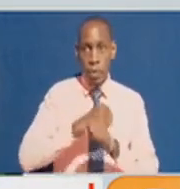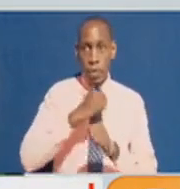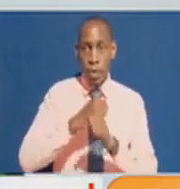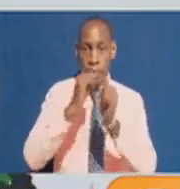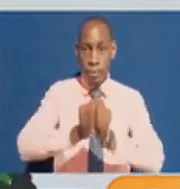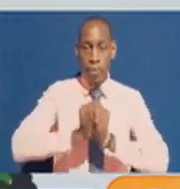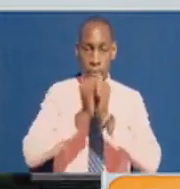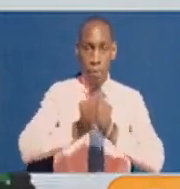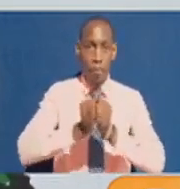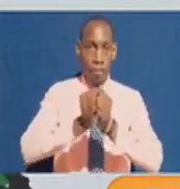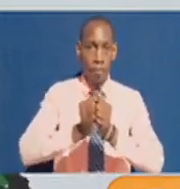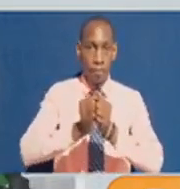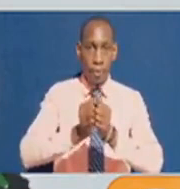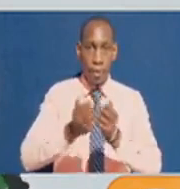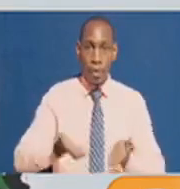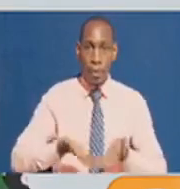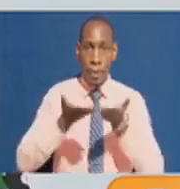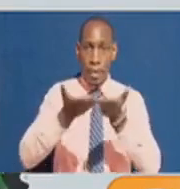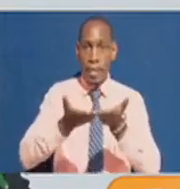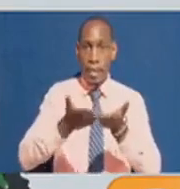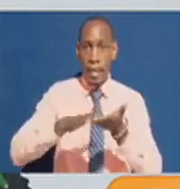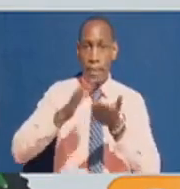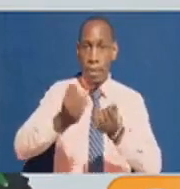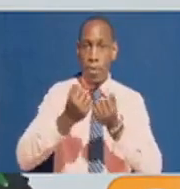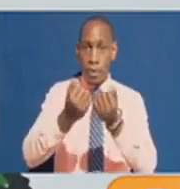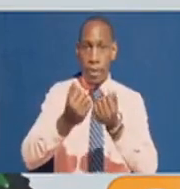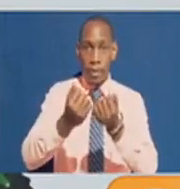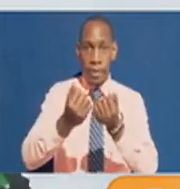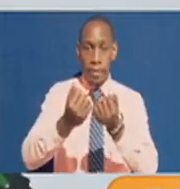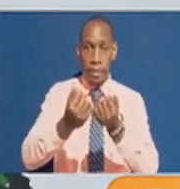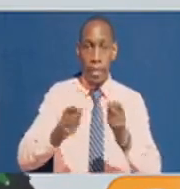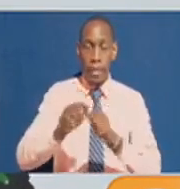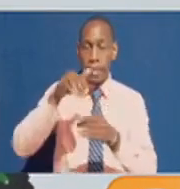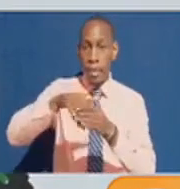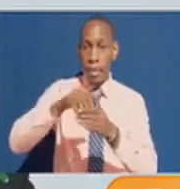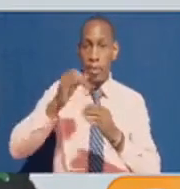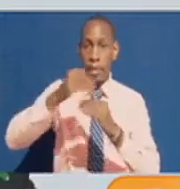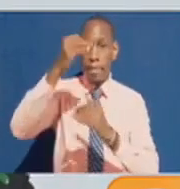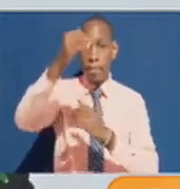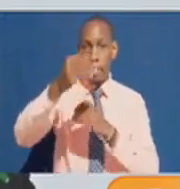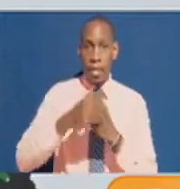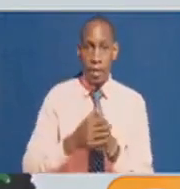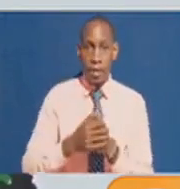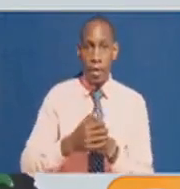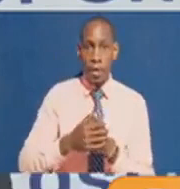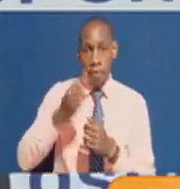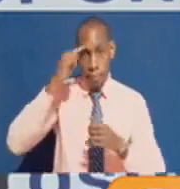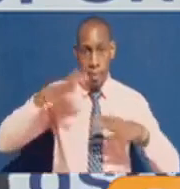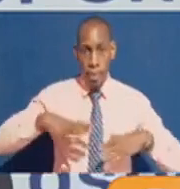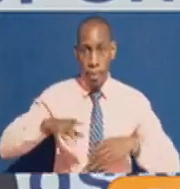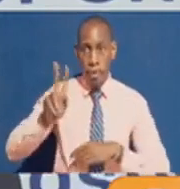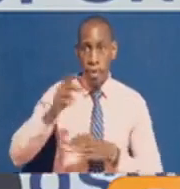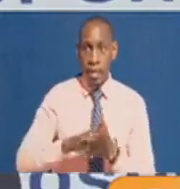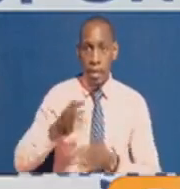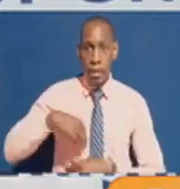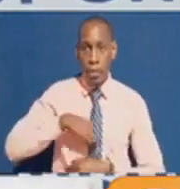together to deliver a more resilient and inclusive future for the people of Kenya. We endeavor